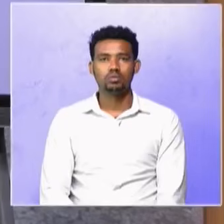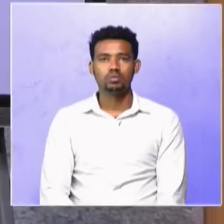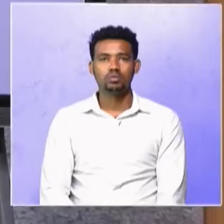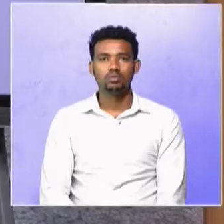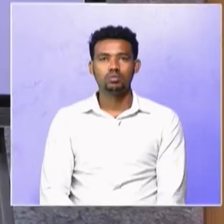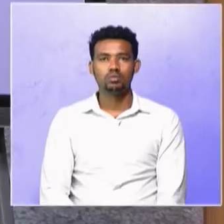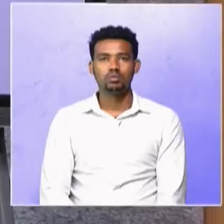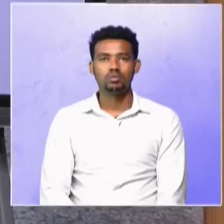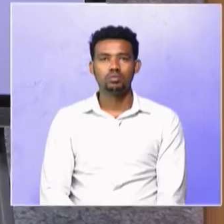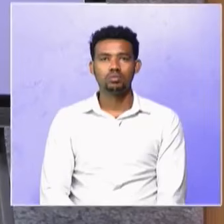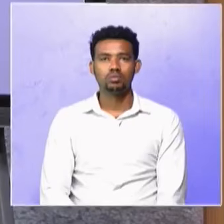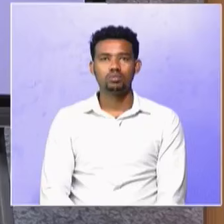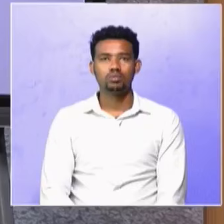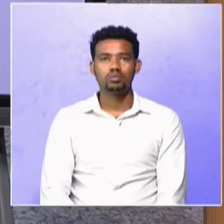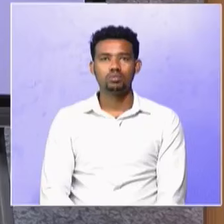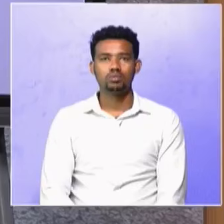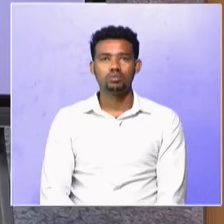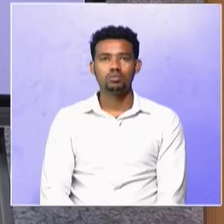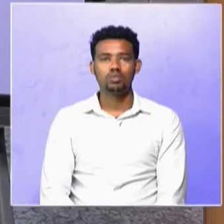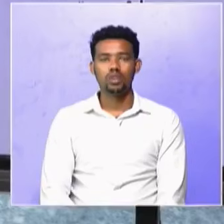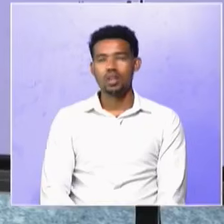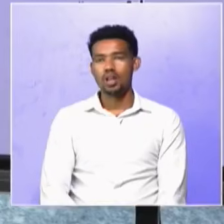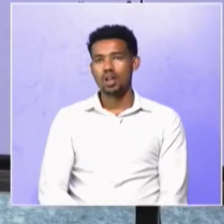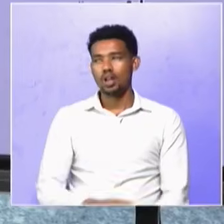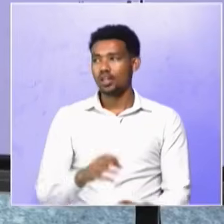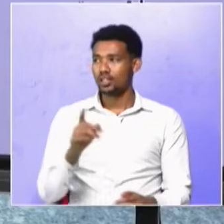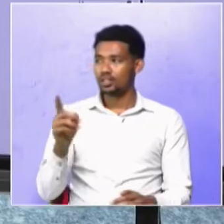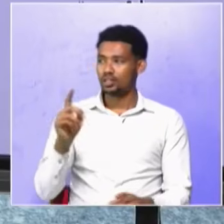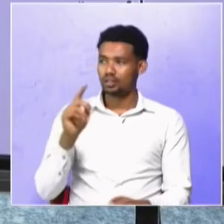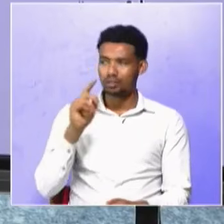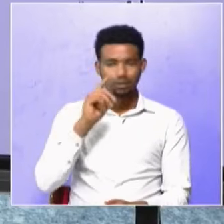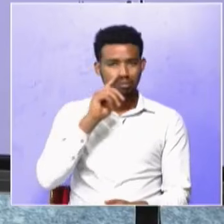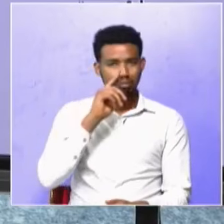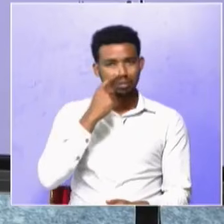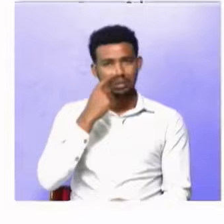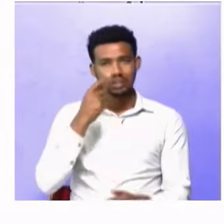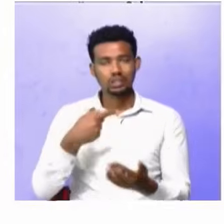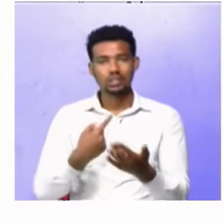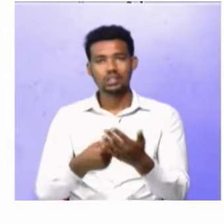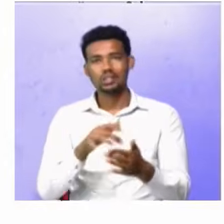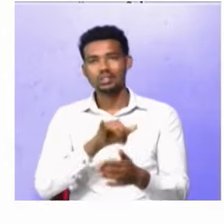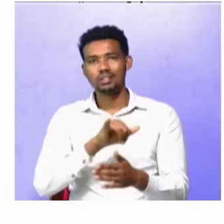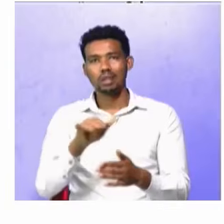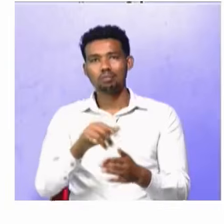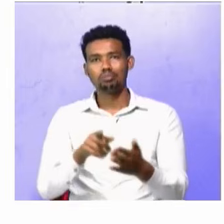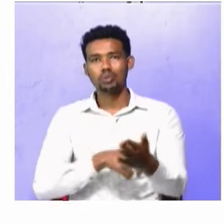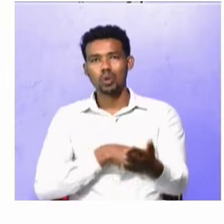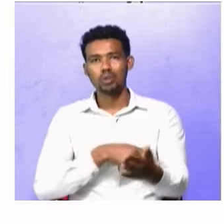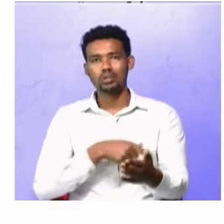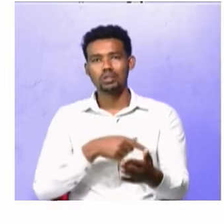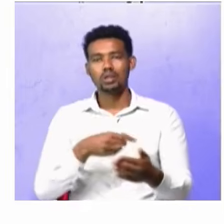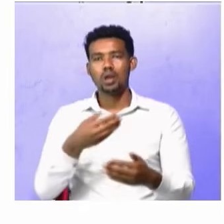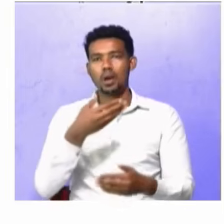Here is boring. You can use. This is also long syllable. More